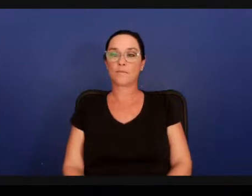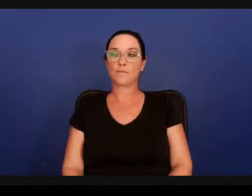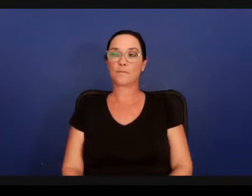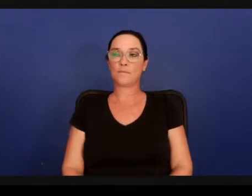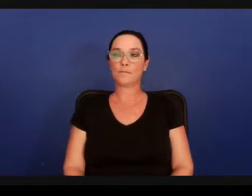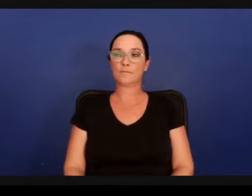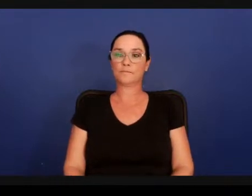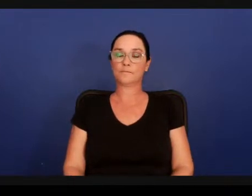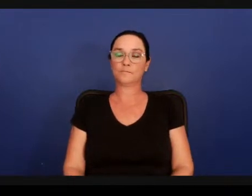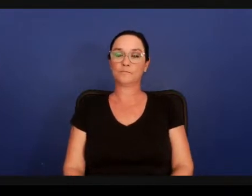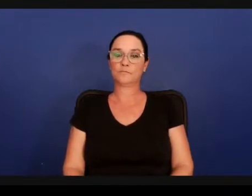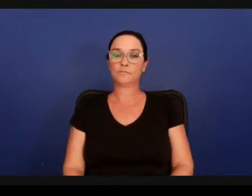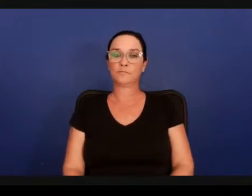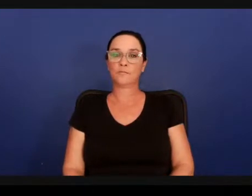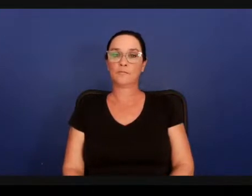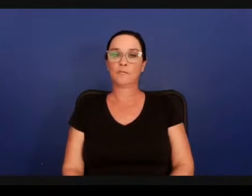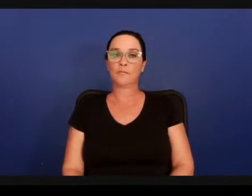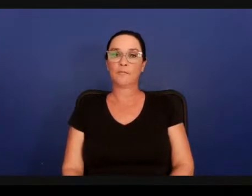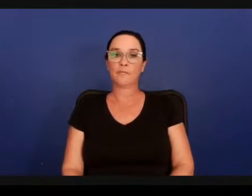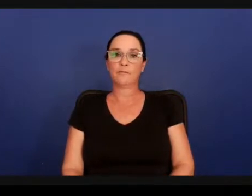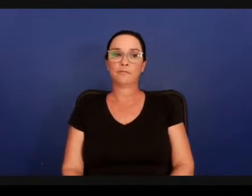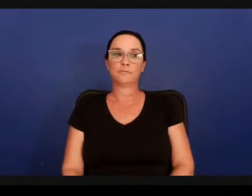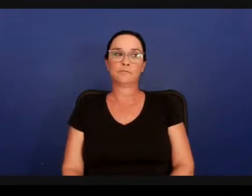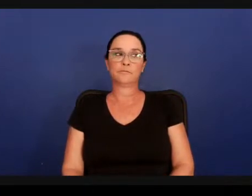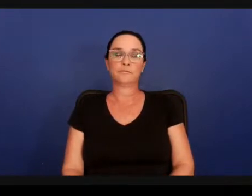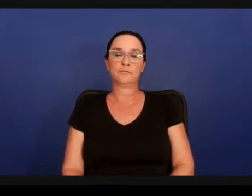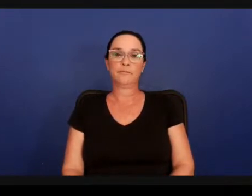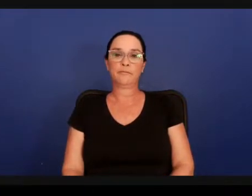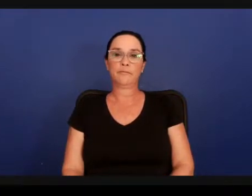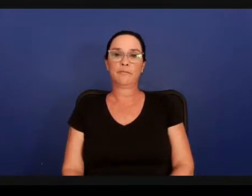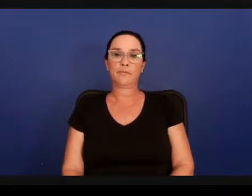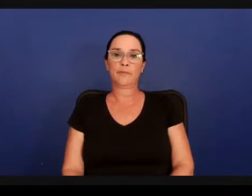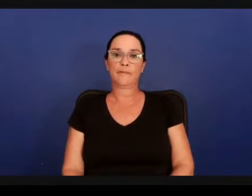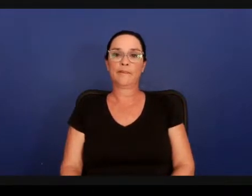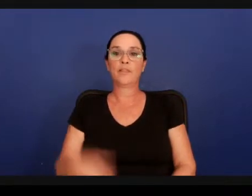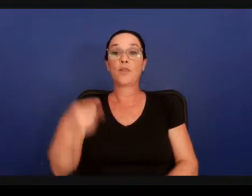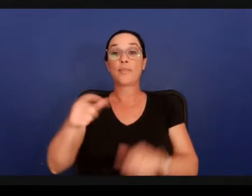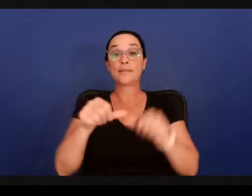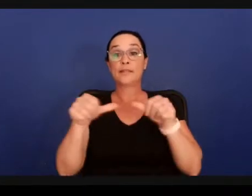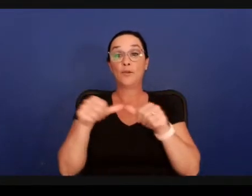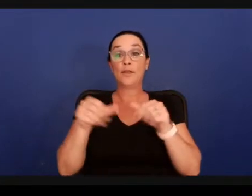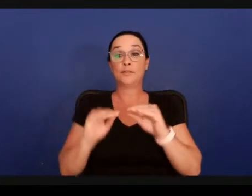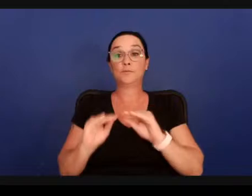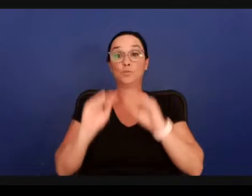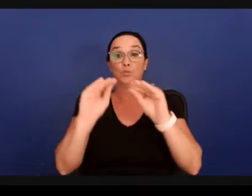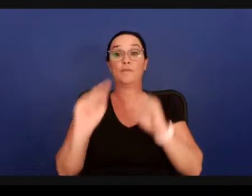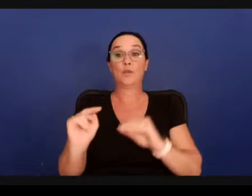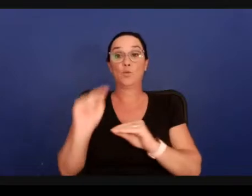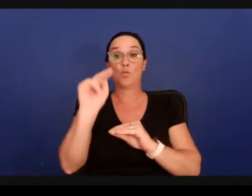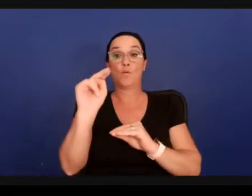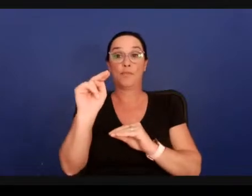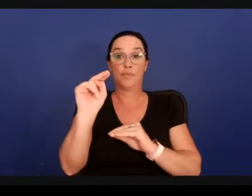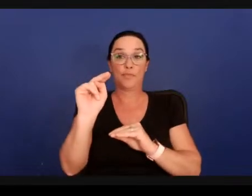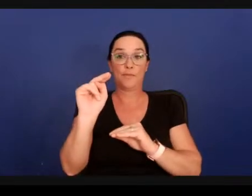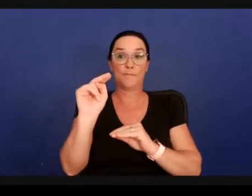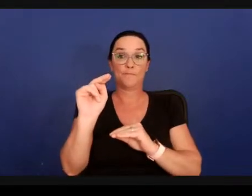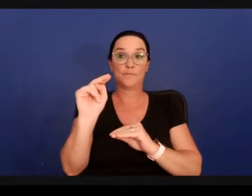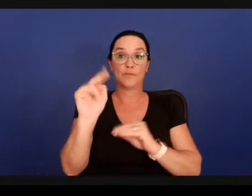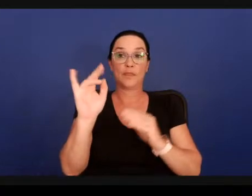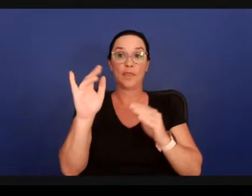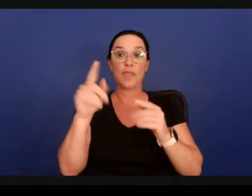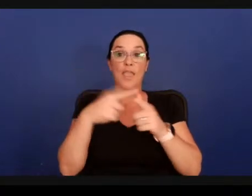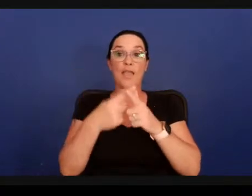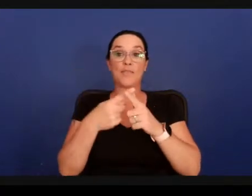Right, that one right there. Right there, right? So this is the area that's moving to the north. And if this thing's moving to the north, that's where it pinches this rift zone close.